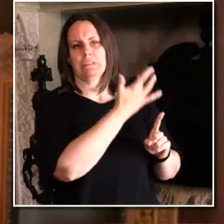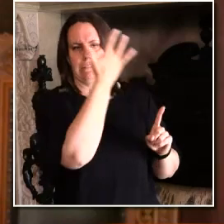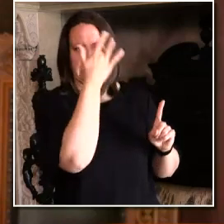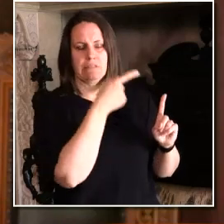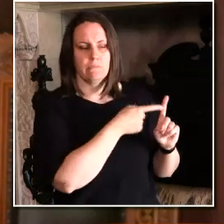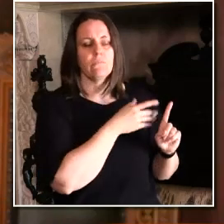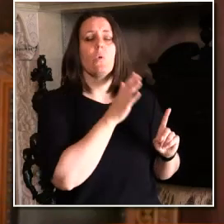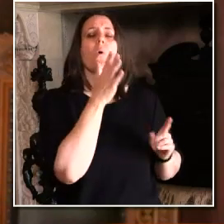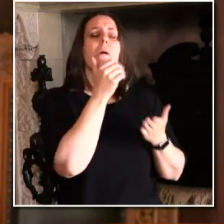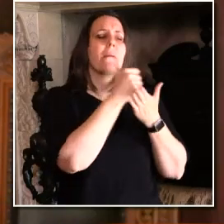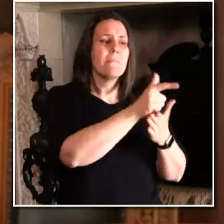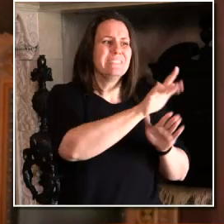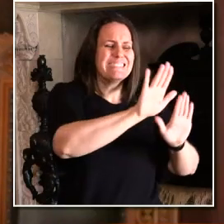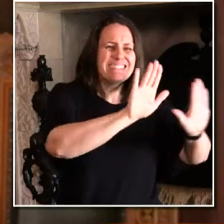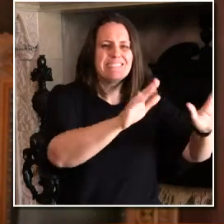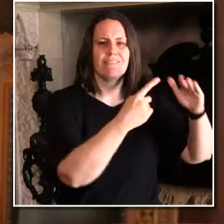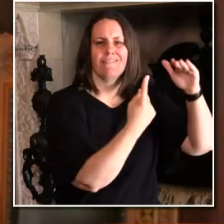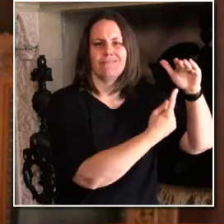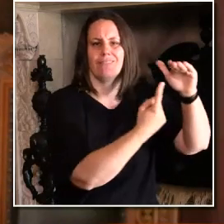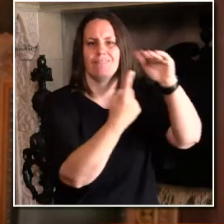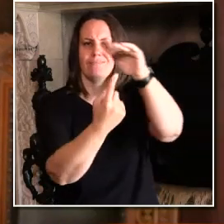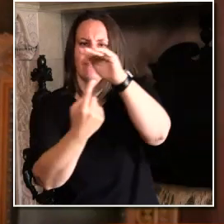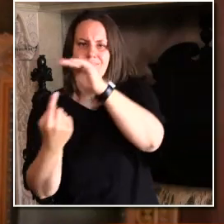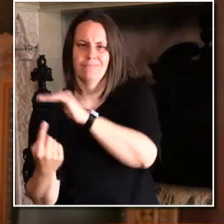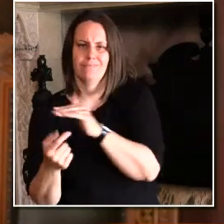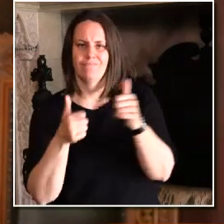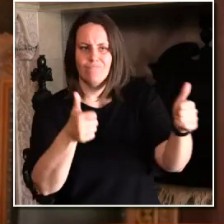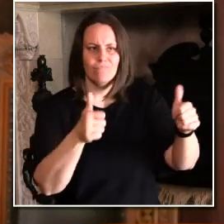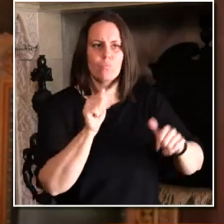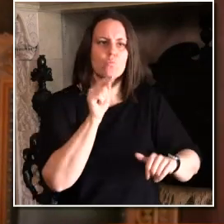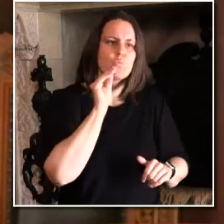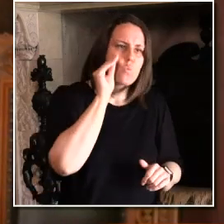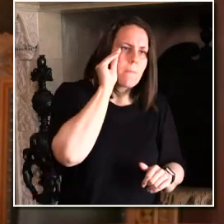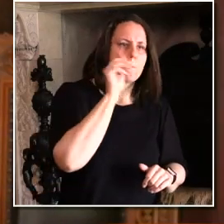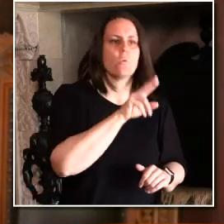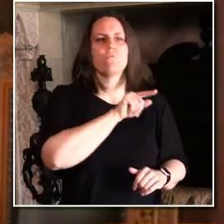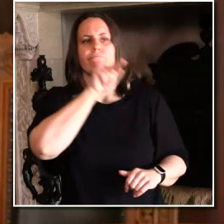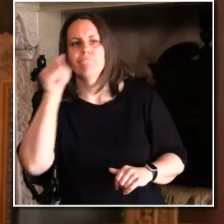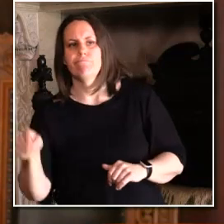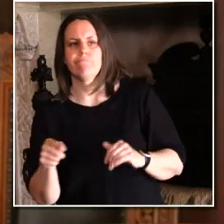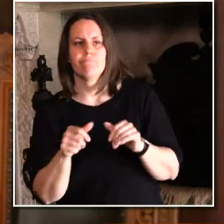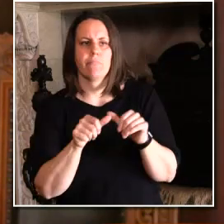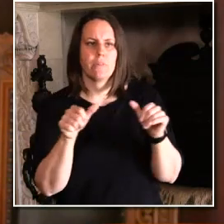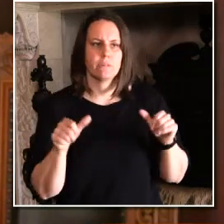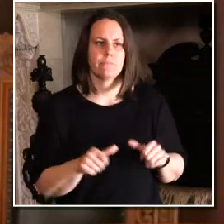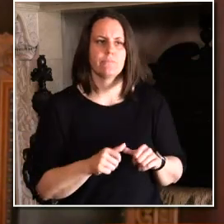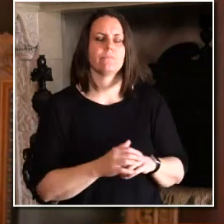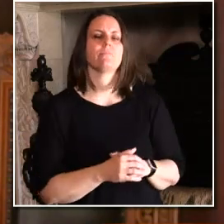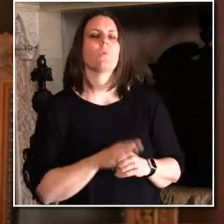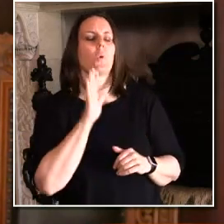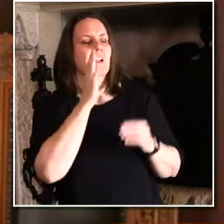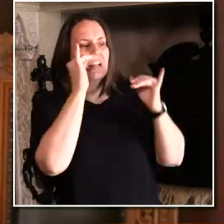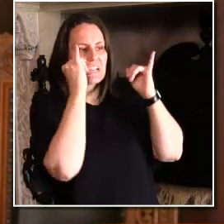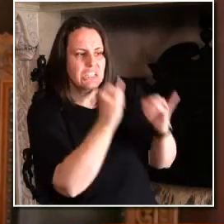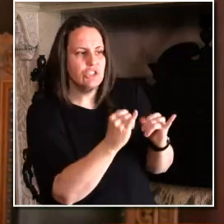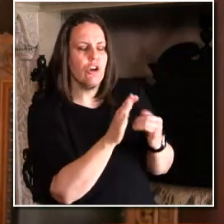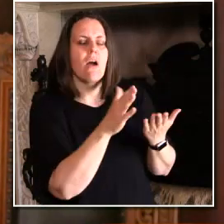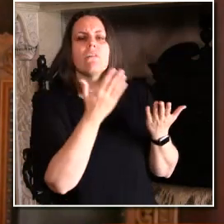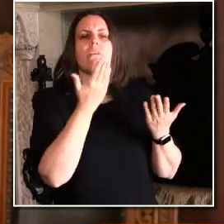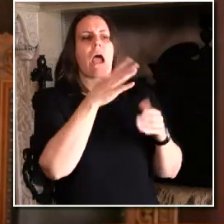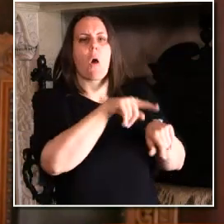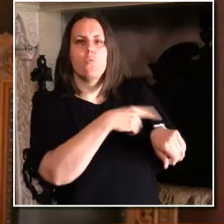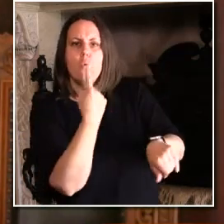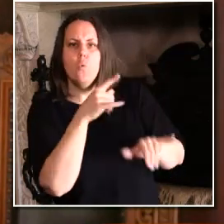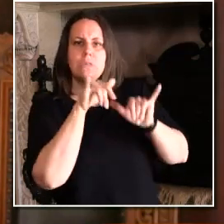determine how long someone needs to be in isolation. And so the public health departments at the local level are really engaged with these outbreaks and making sure